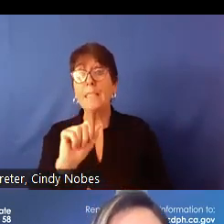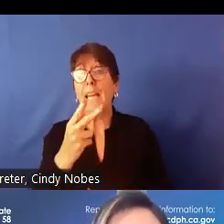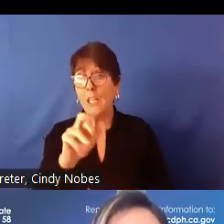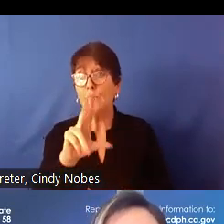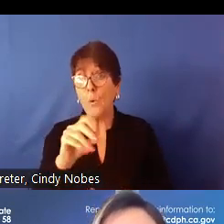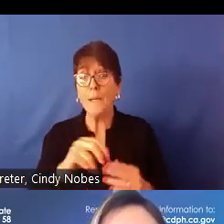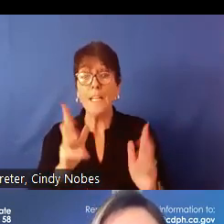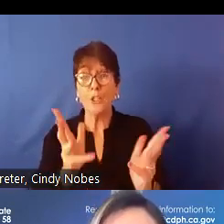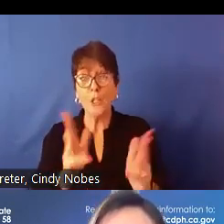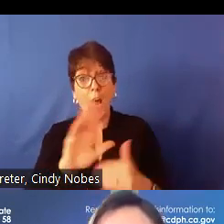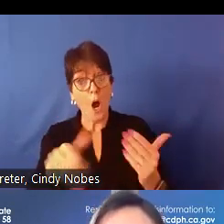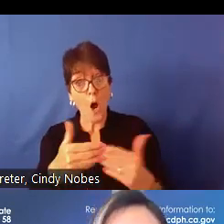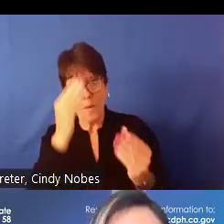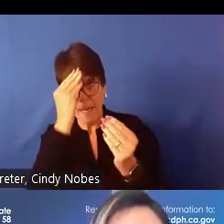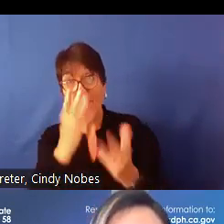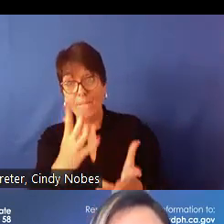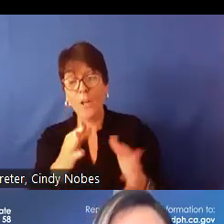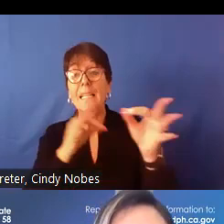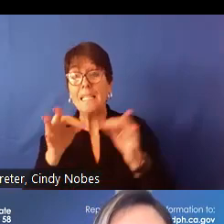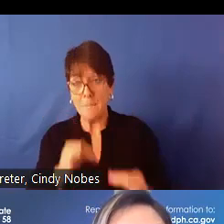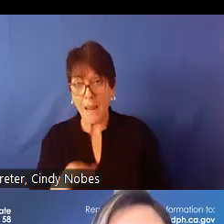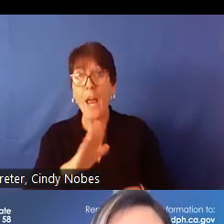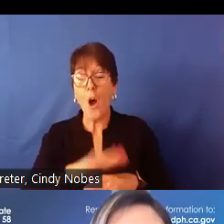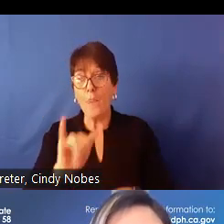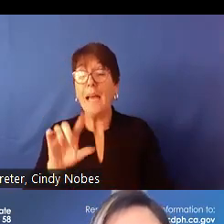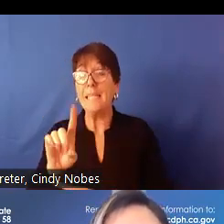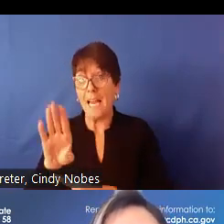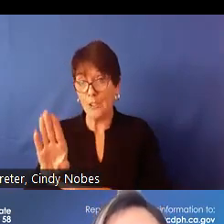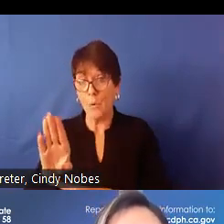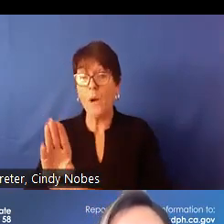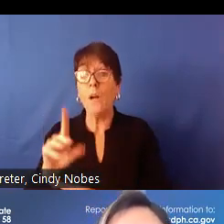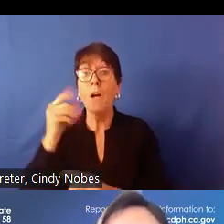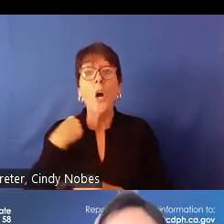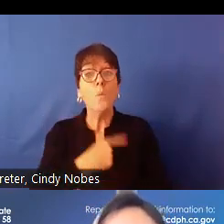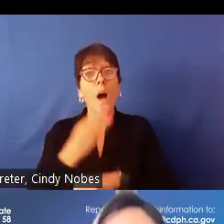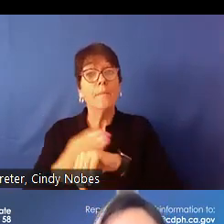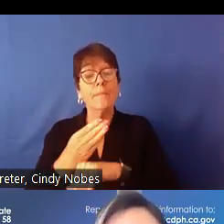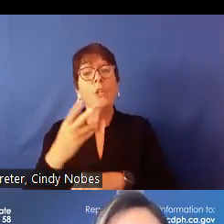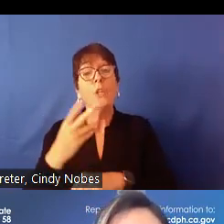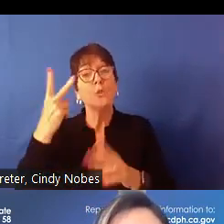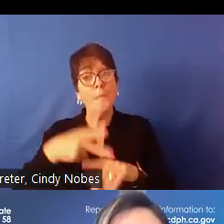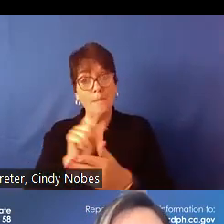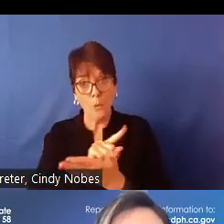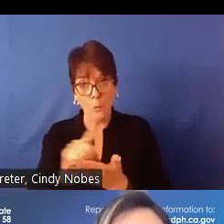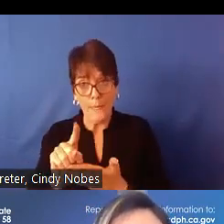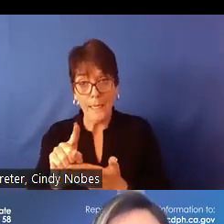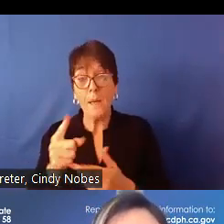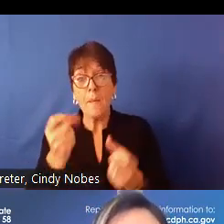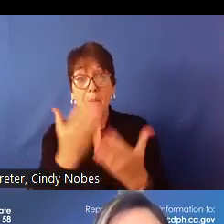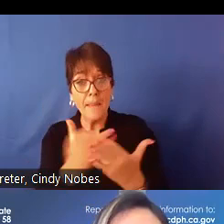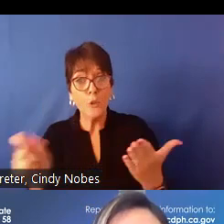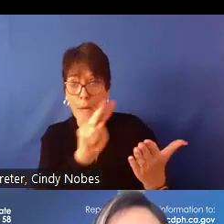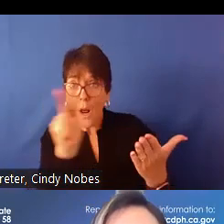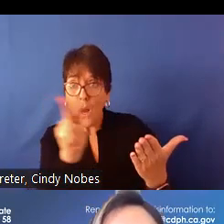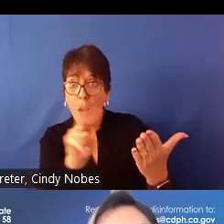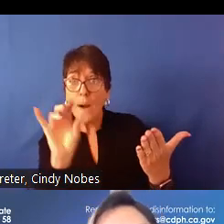chat. All of this information is findable on that dashboard, and it's updated twice a week now. So you'll be able to go there, and there are many sections